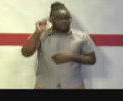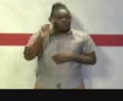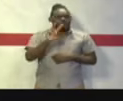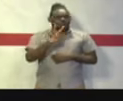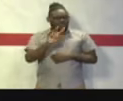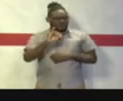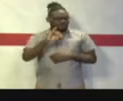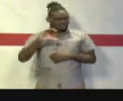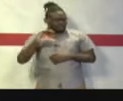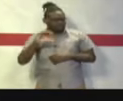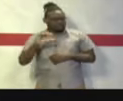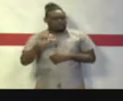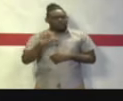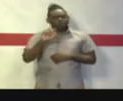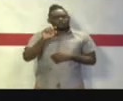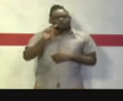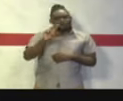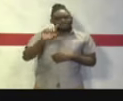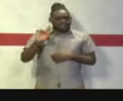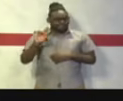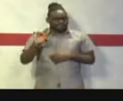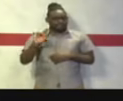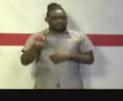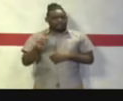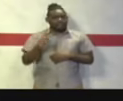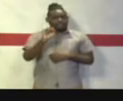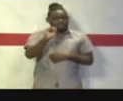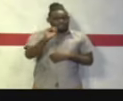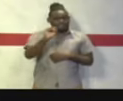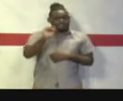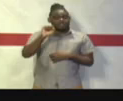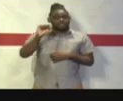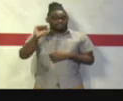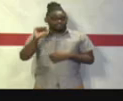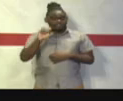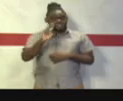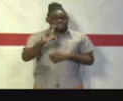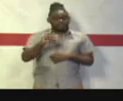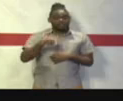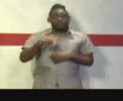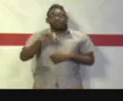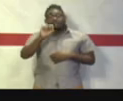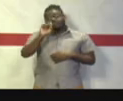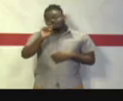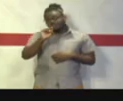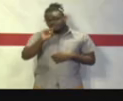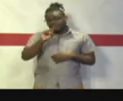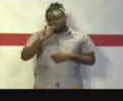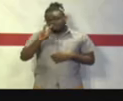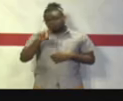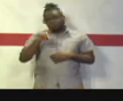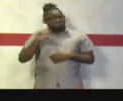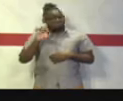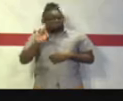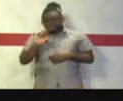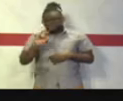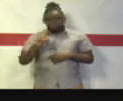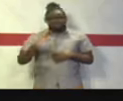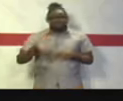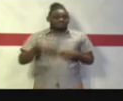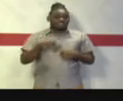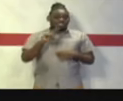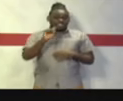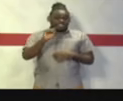David at 6, Nariva-Mayaro 1.4, Caroni 15.6, St. George East